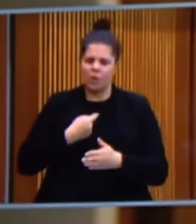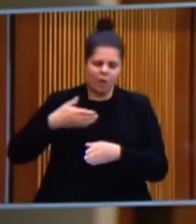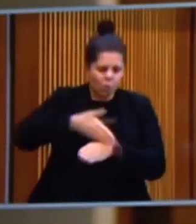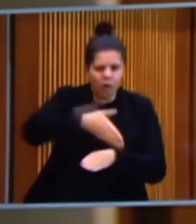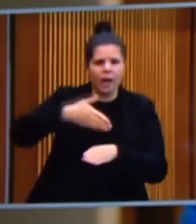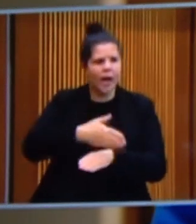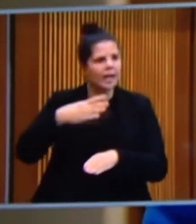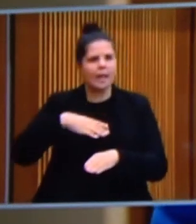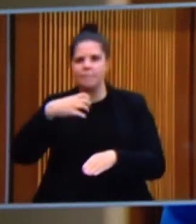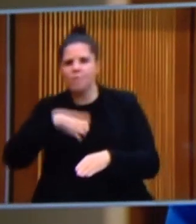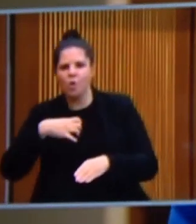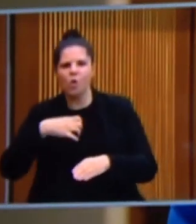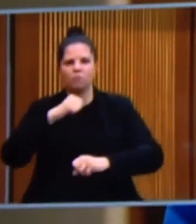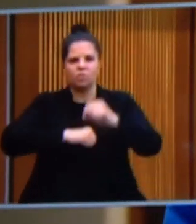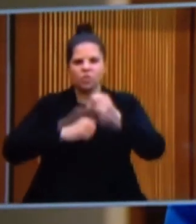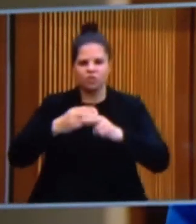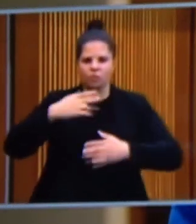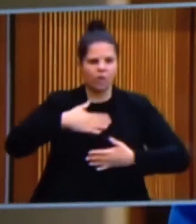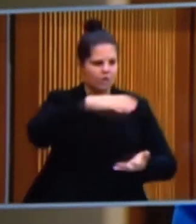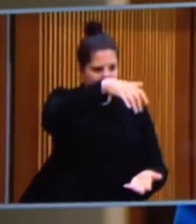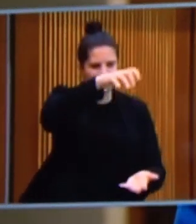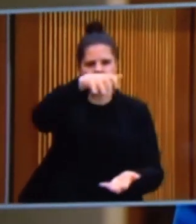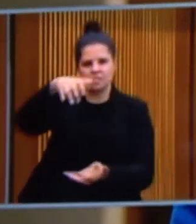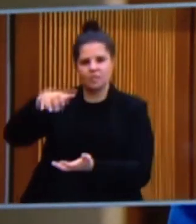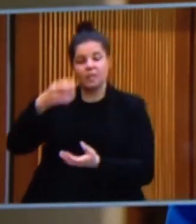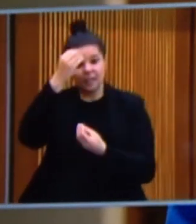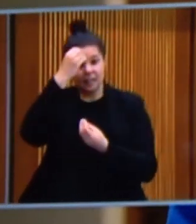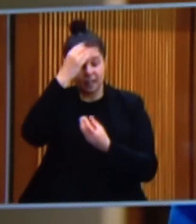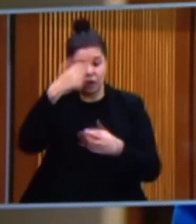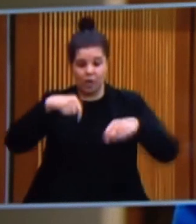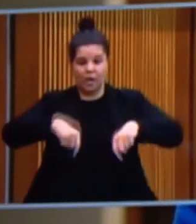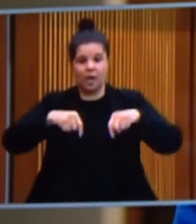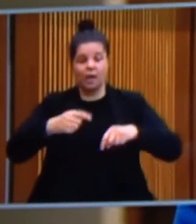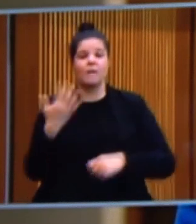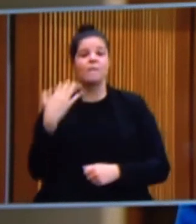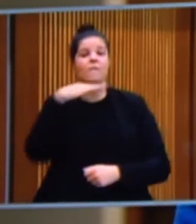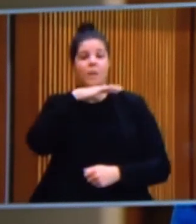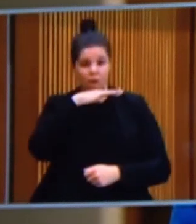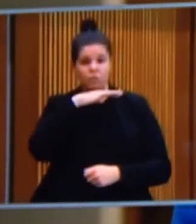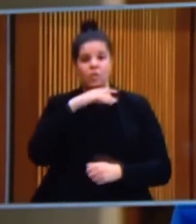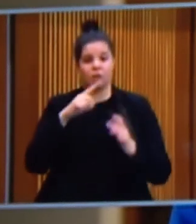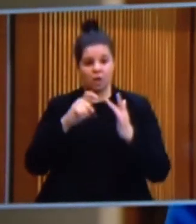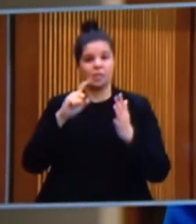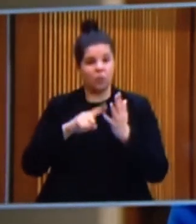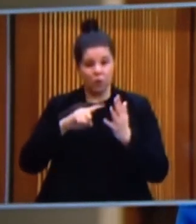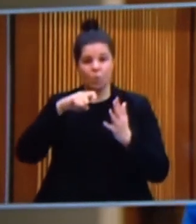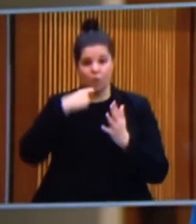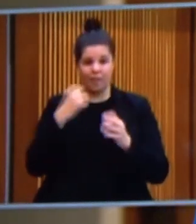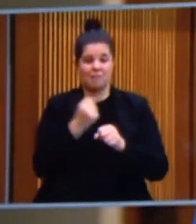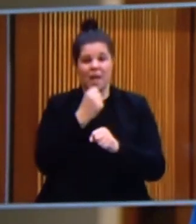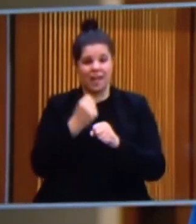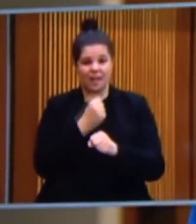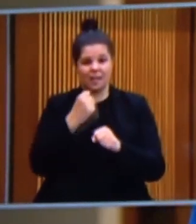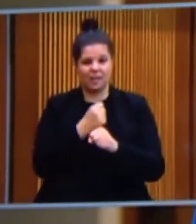ventilators. I can tell you today that locally we will have 500 intensive care ventilators fabricated